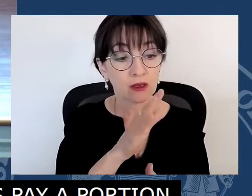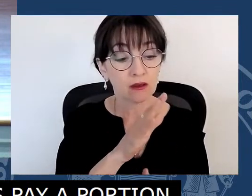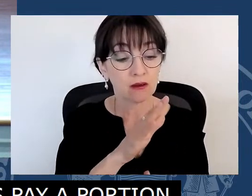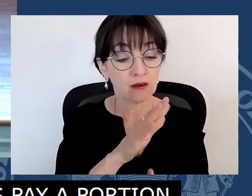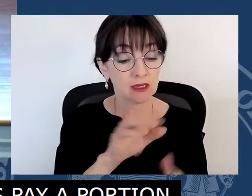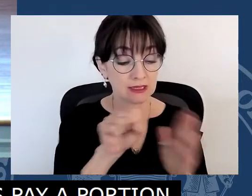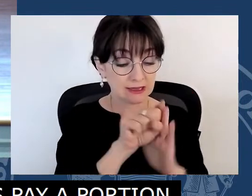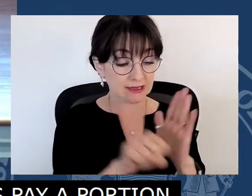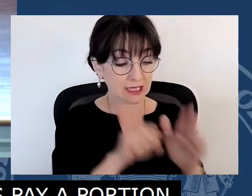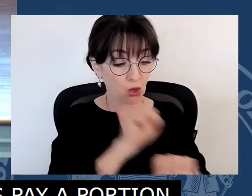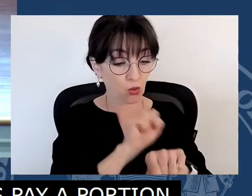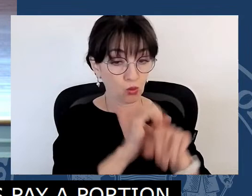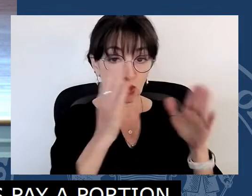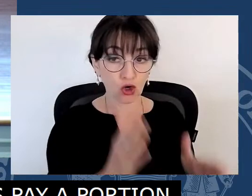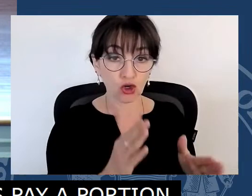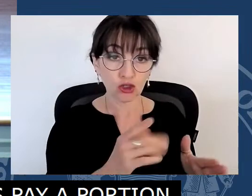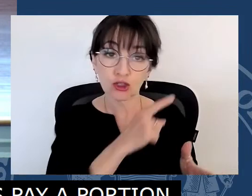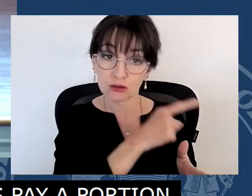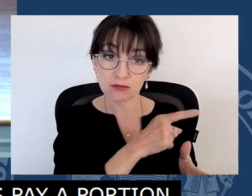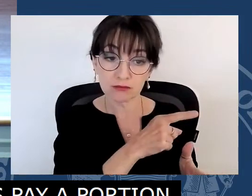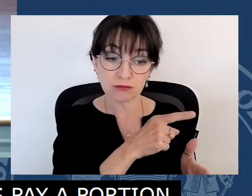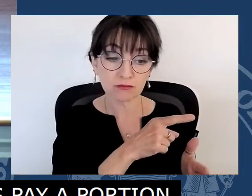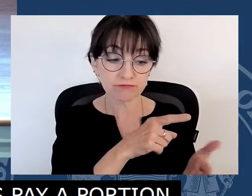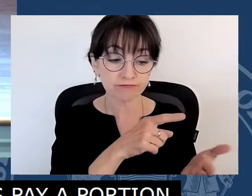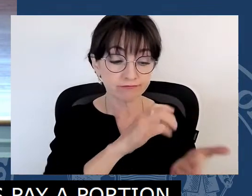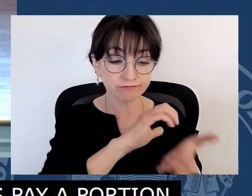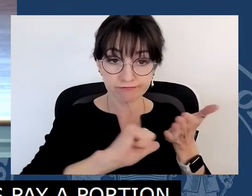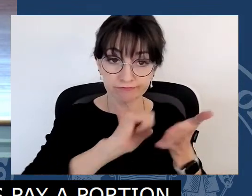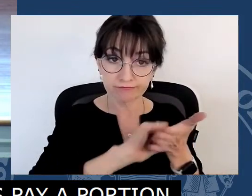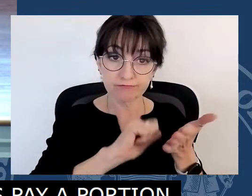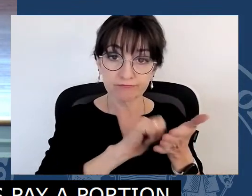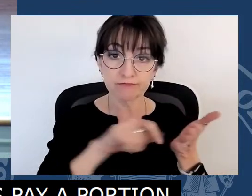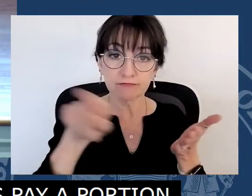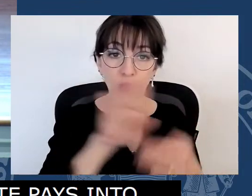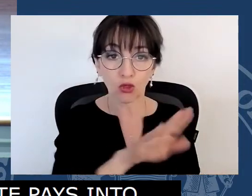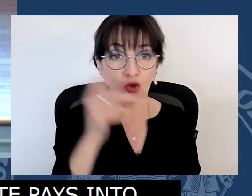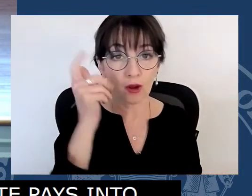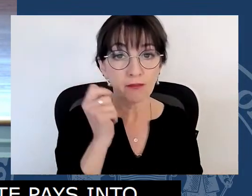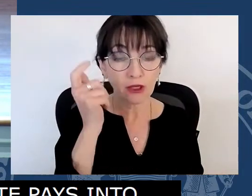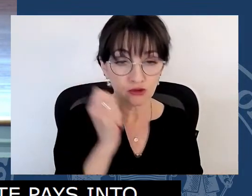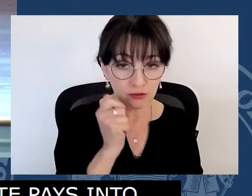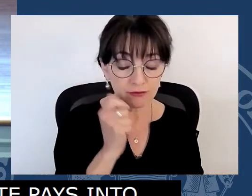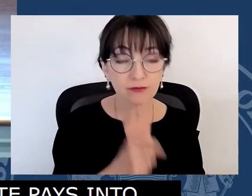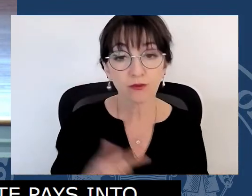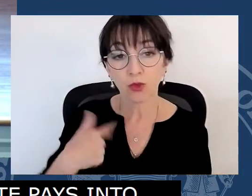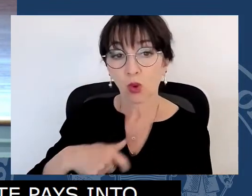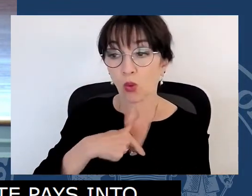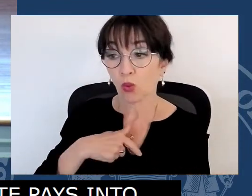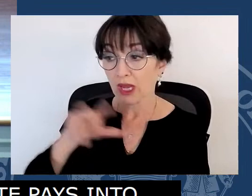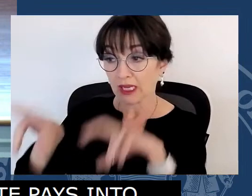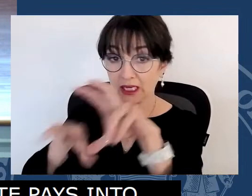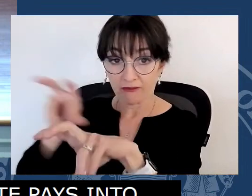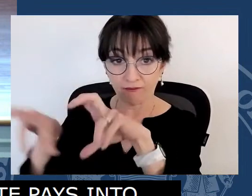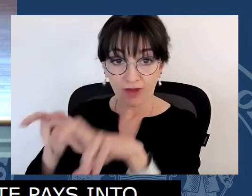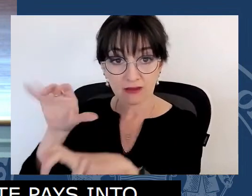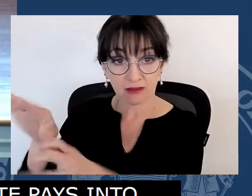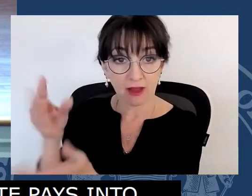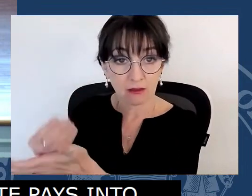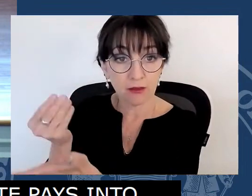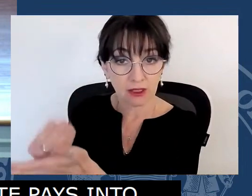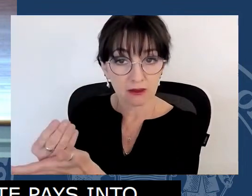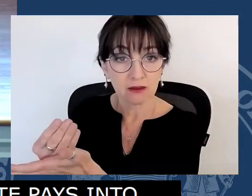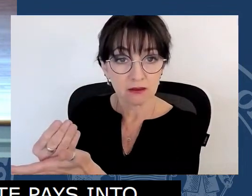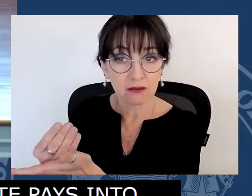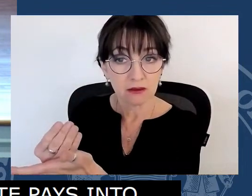The state pays into the pension fund. We invest those resources to cover